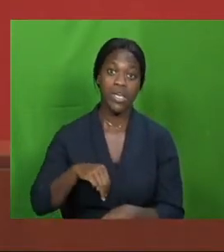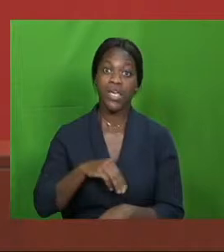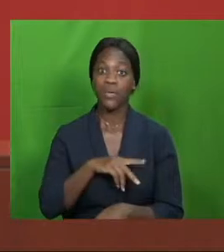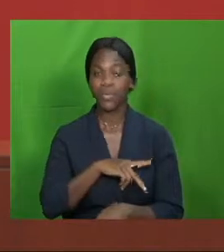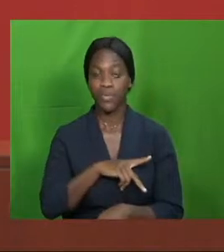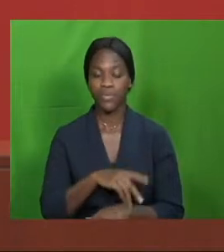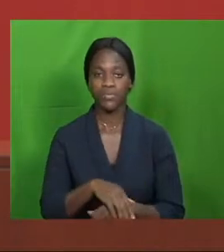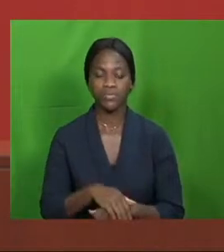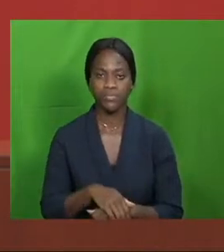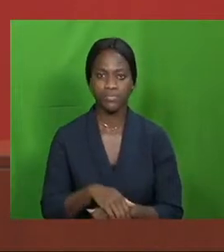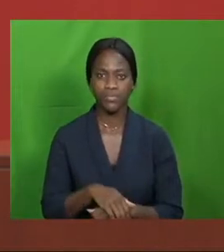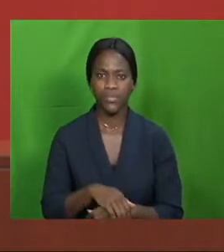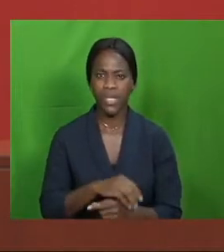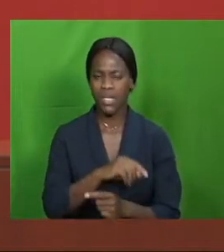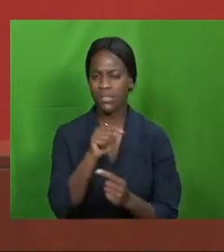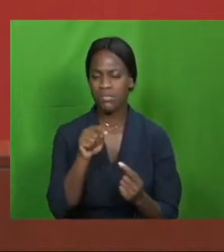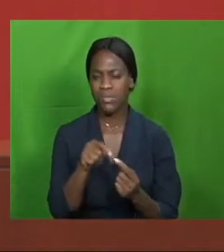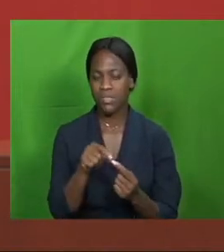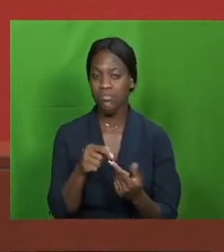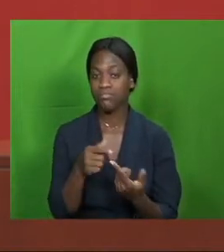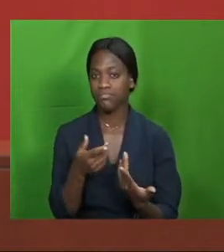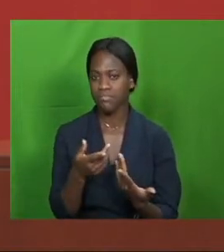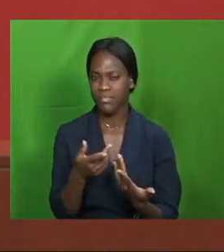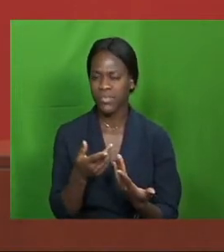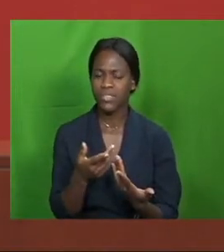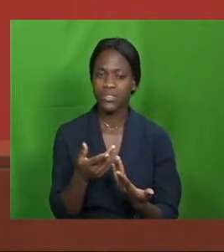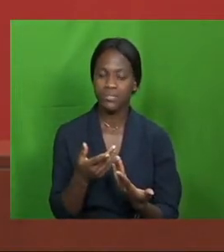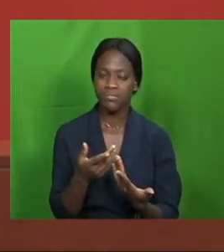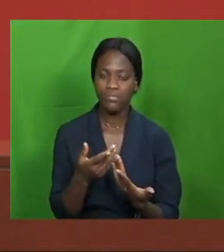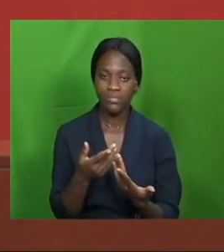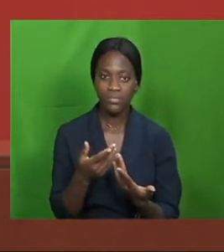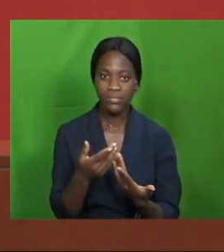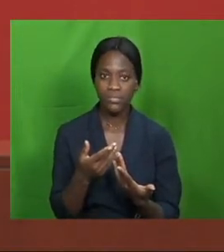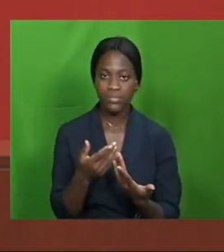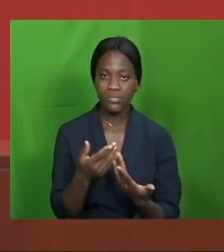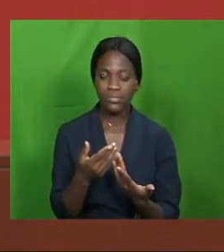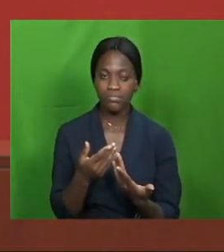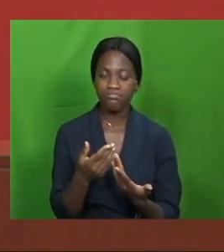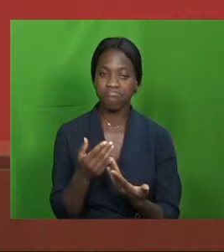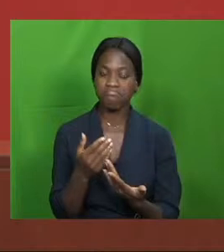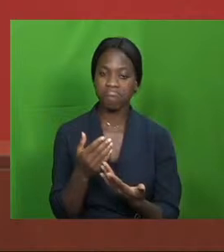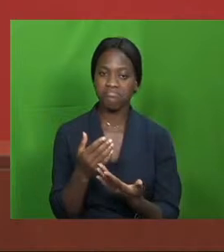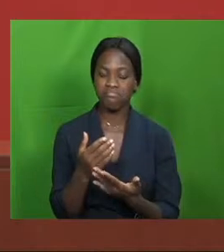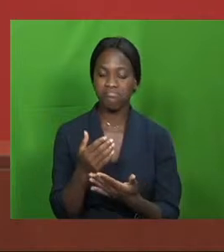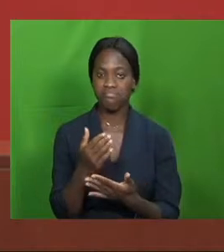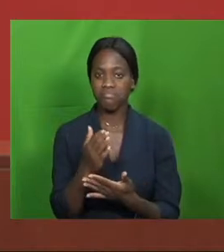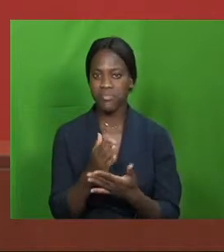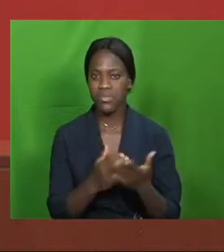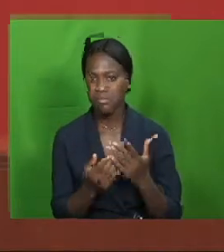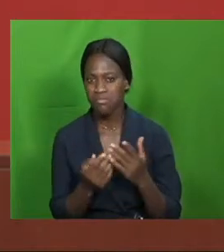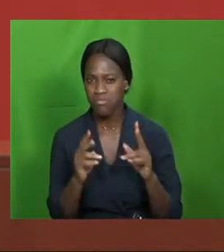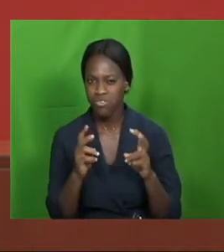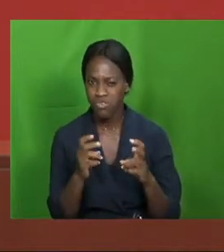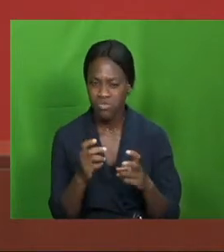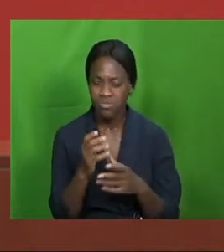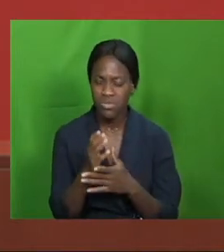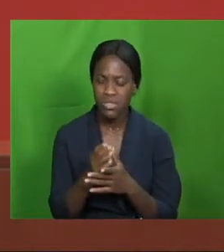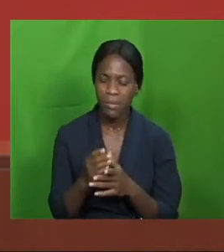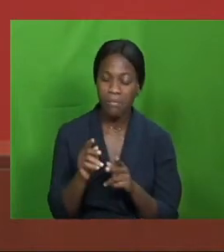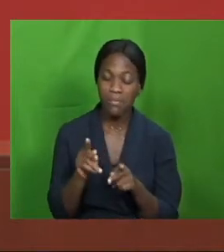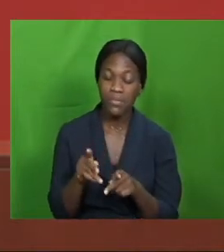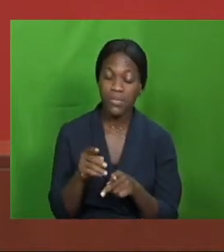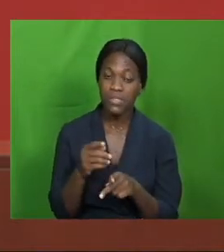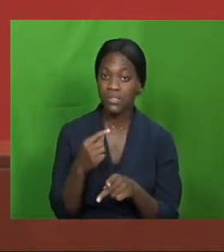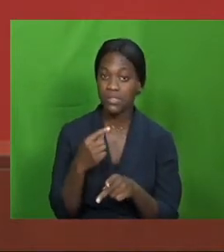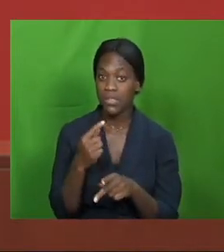but specifically in reference to the objection that was raised by the Leader